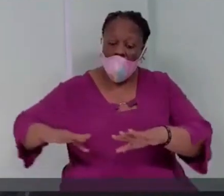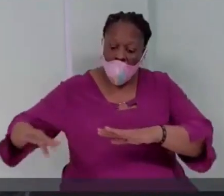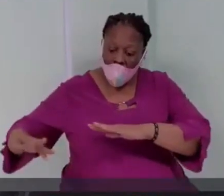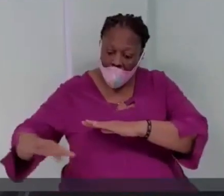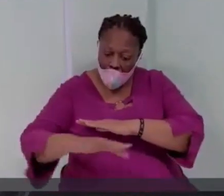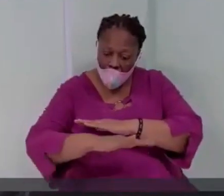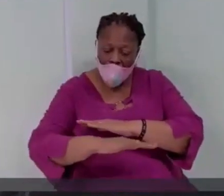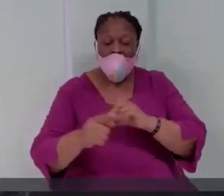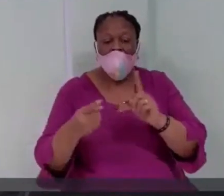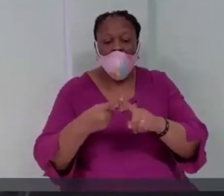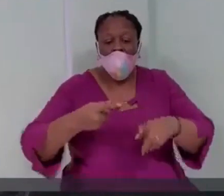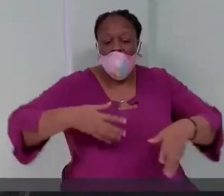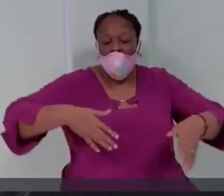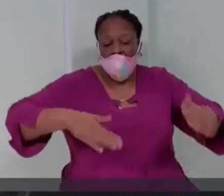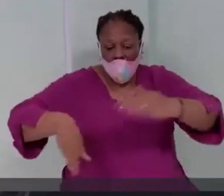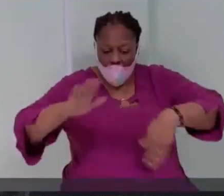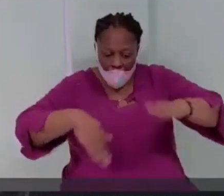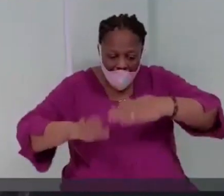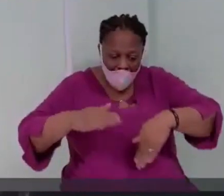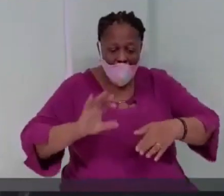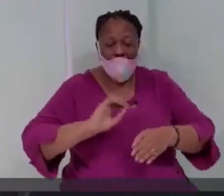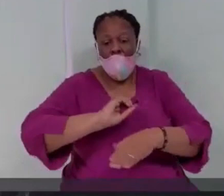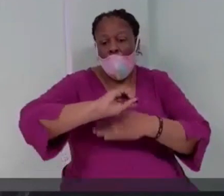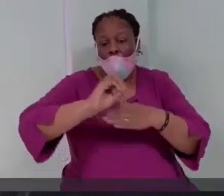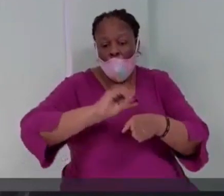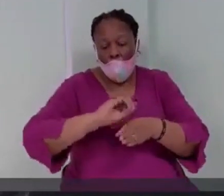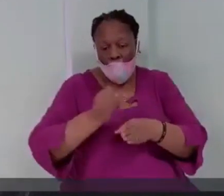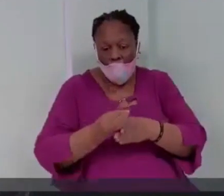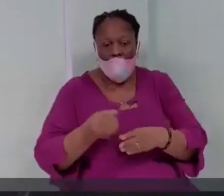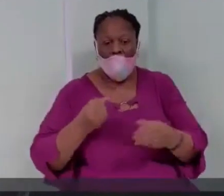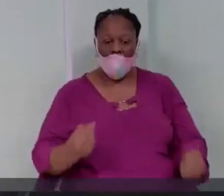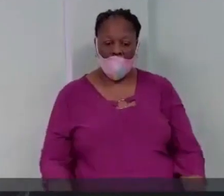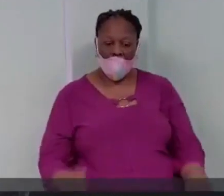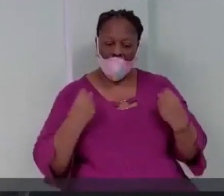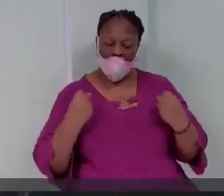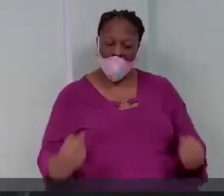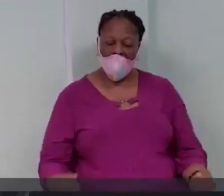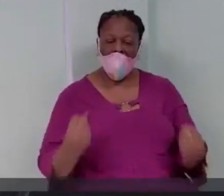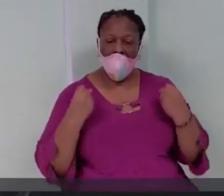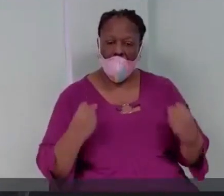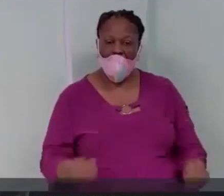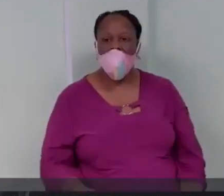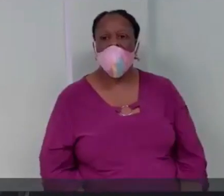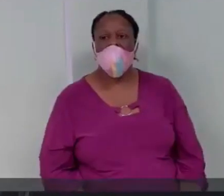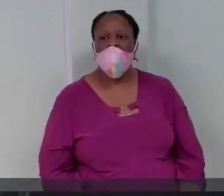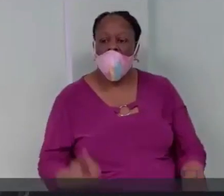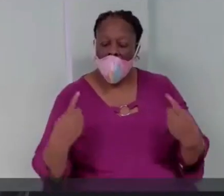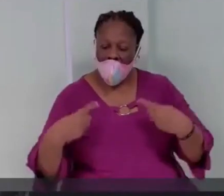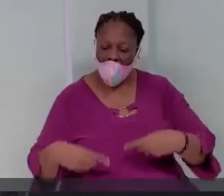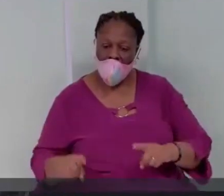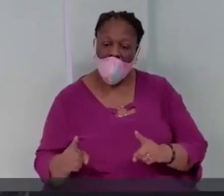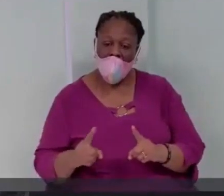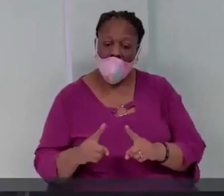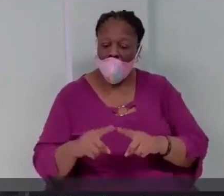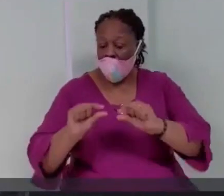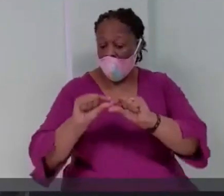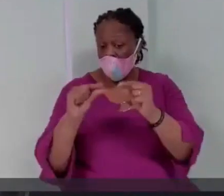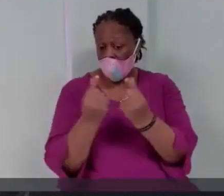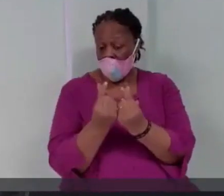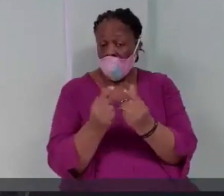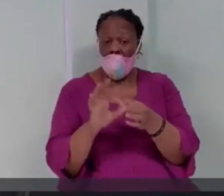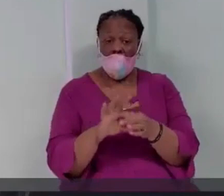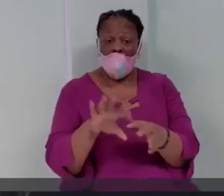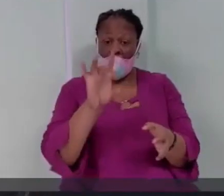of swimming or exercise, where there shall be no more than 8 members of the immediate